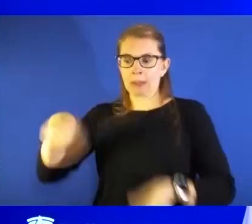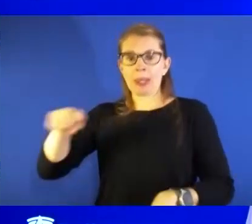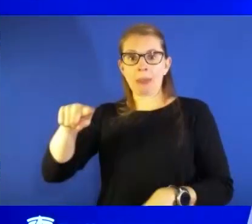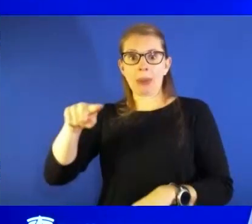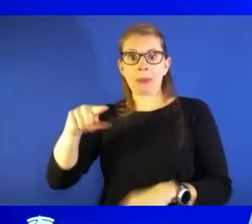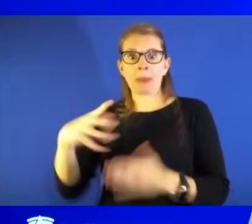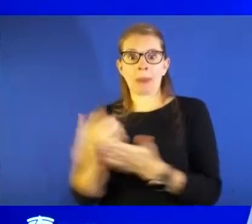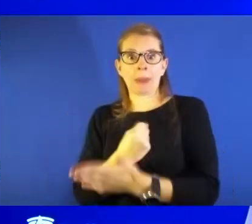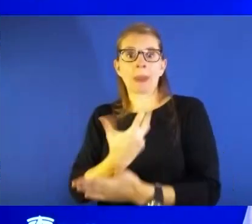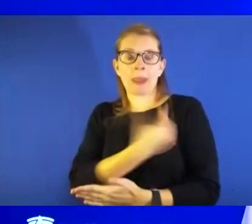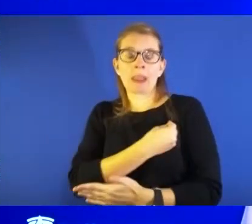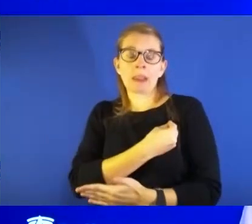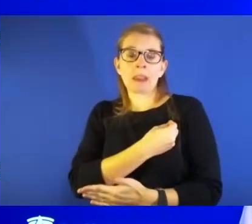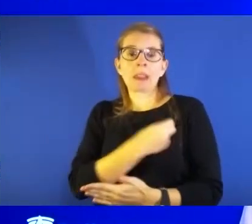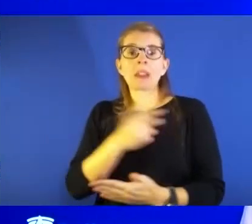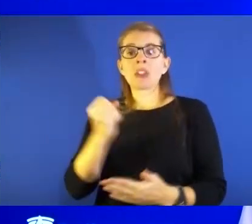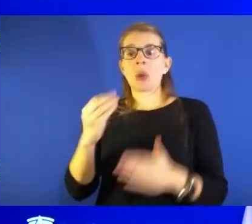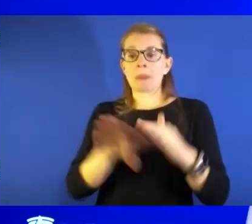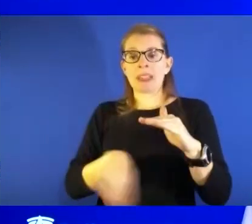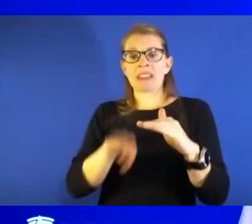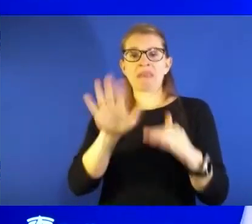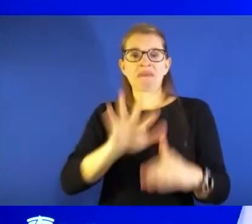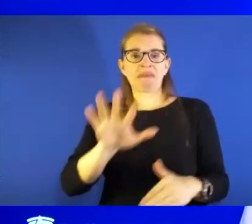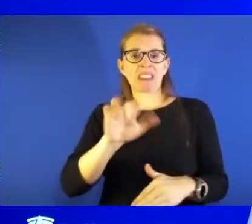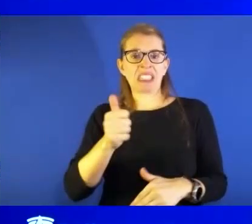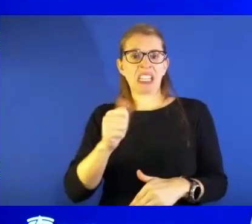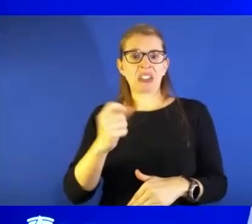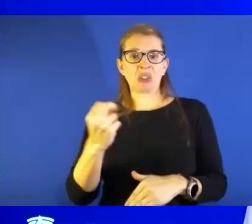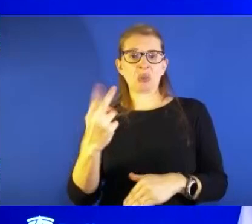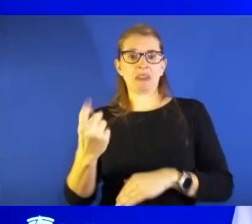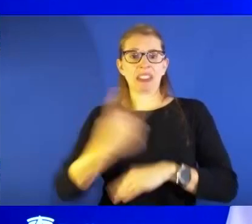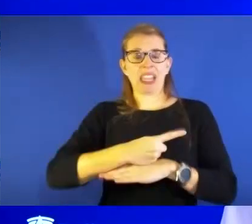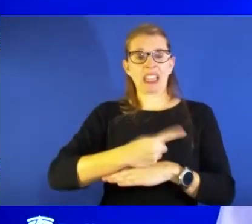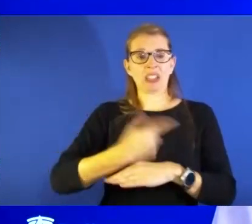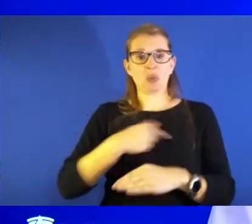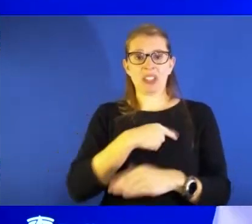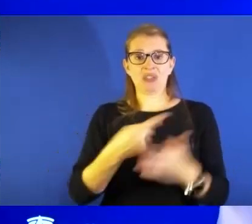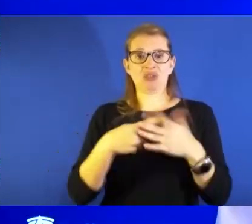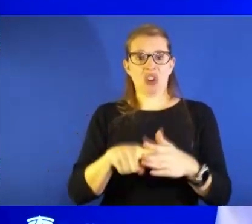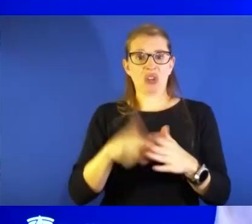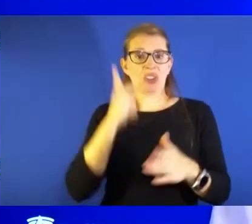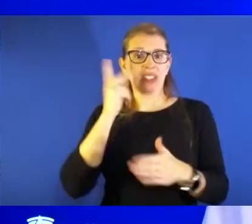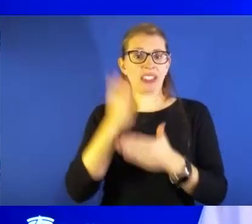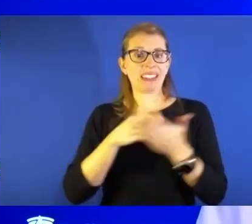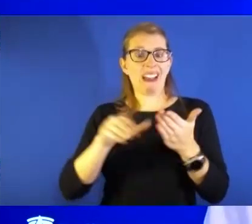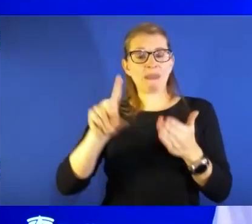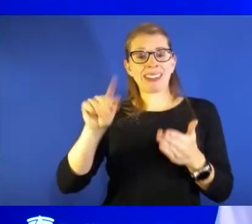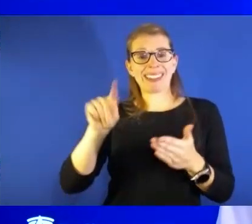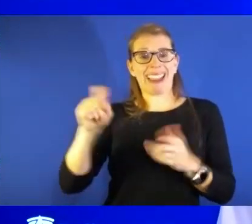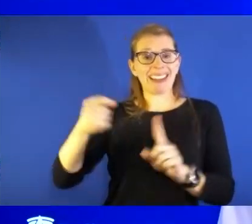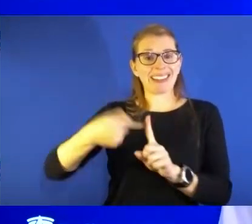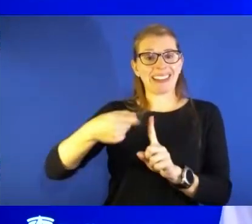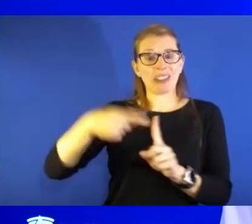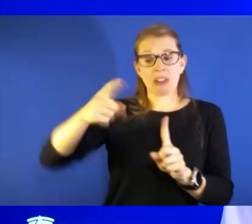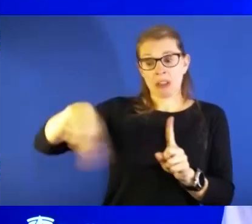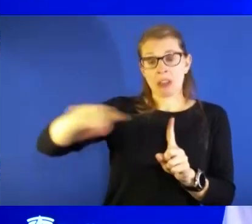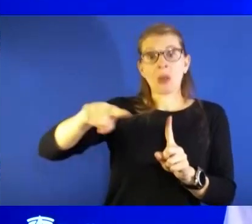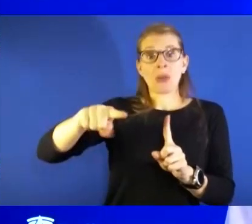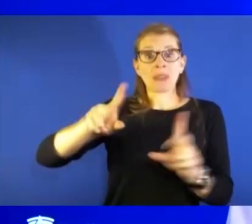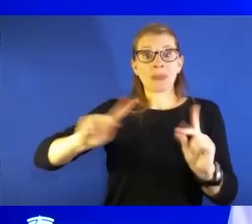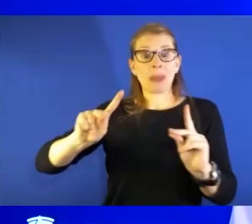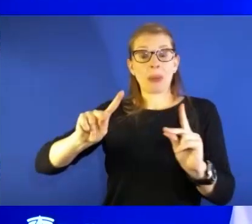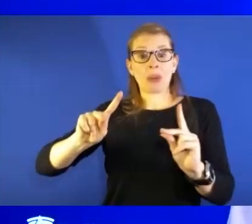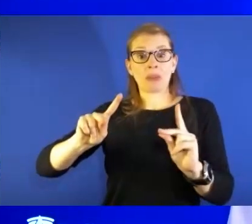vaccination. So basically, I believe around 10 to 12 days, we started to see some data signals that those people are being protected